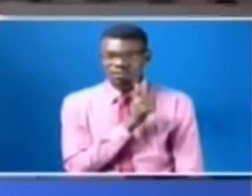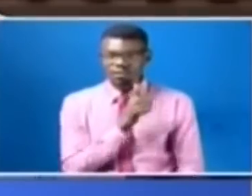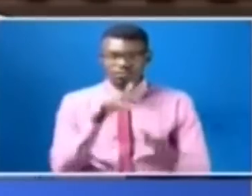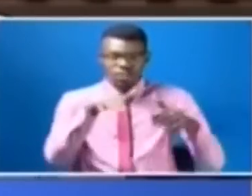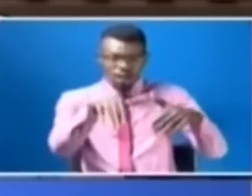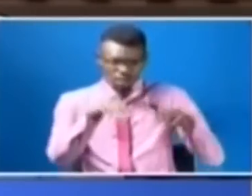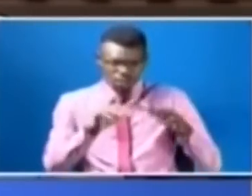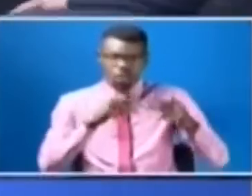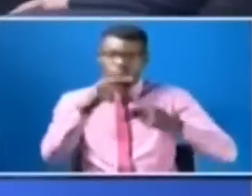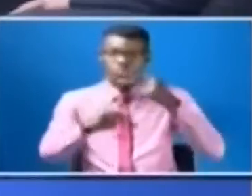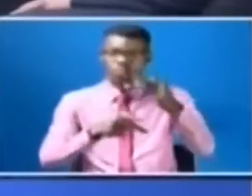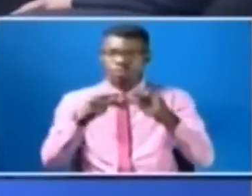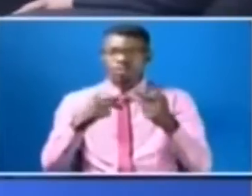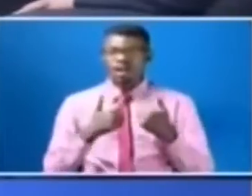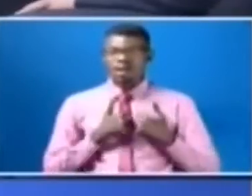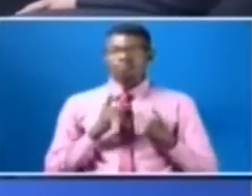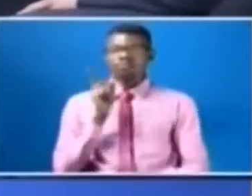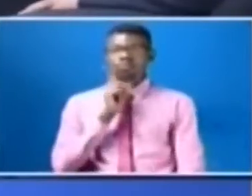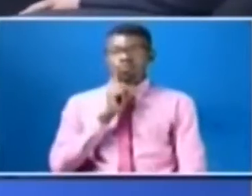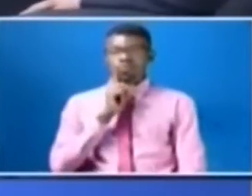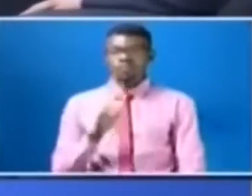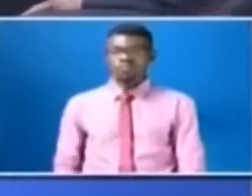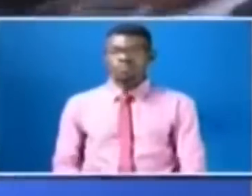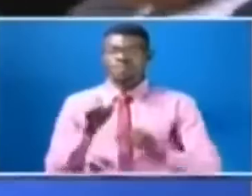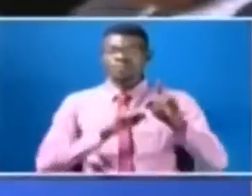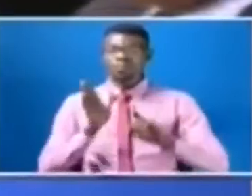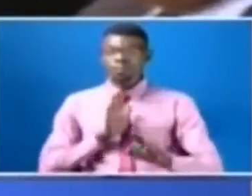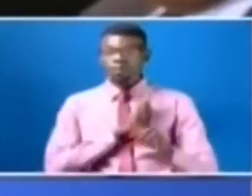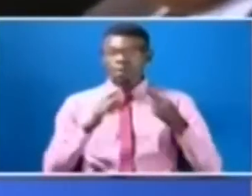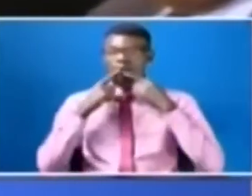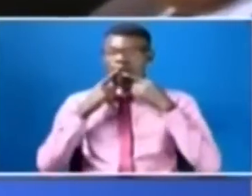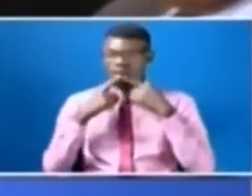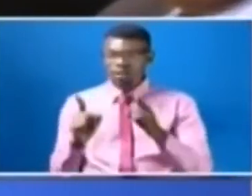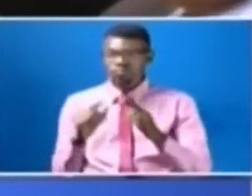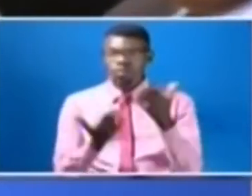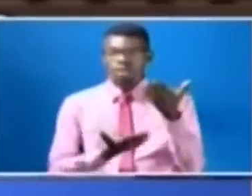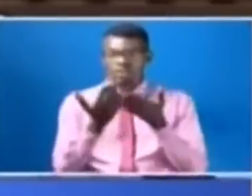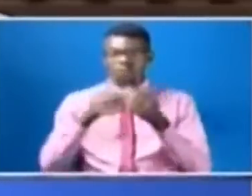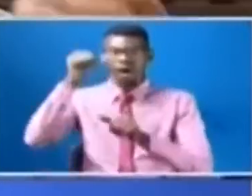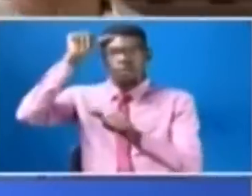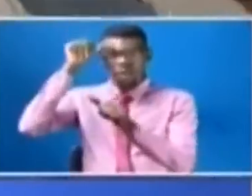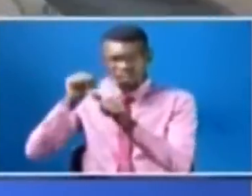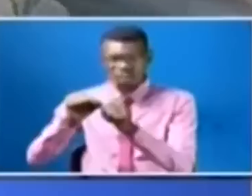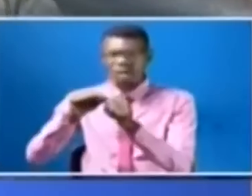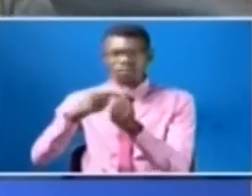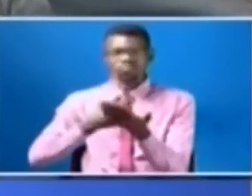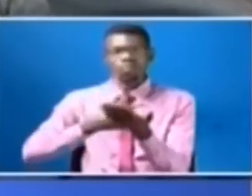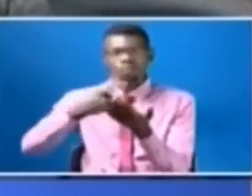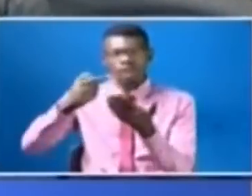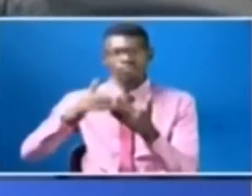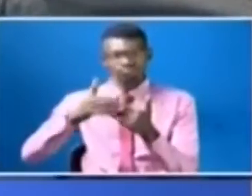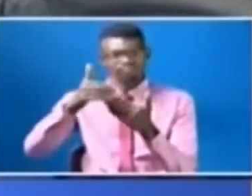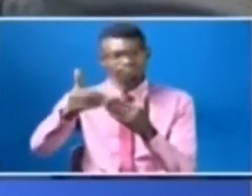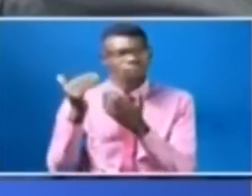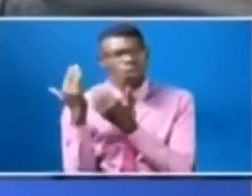interment process tomorrow. Safaricom's board also announced plans for a memorial service towards the end of the week. Later on in the week,